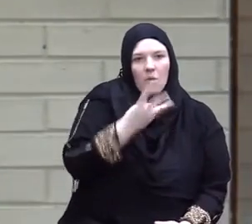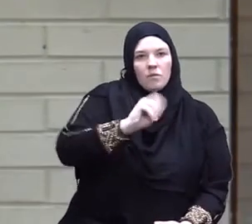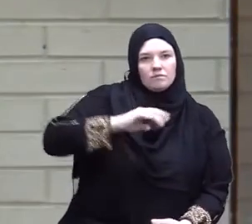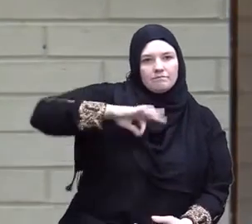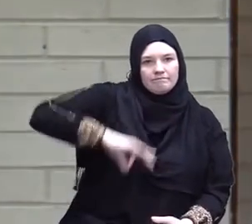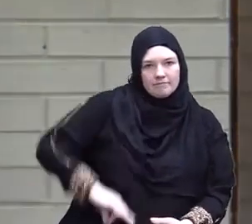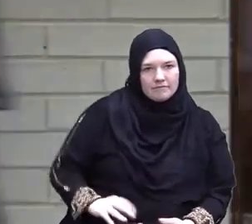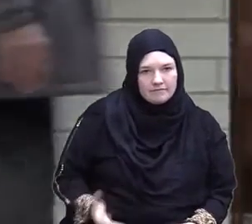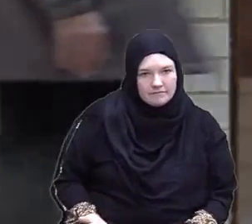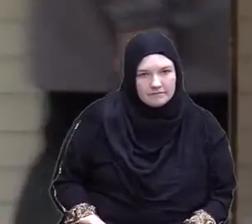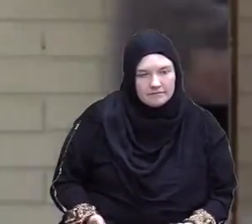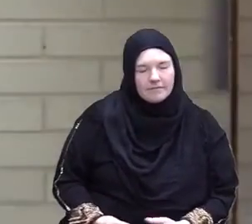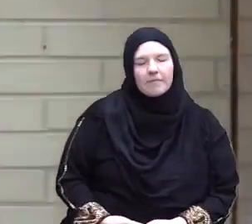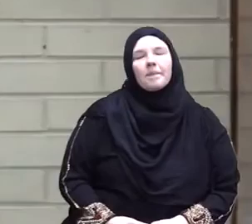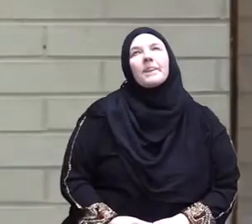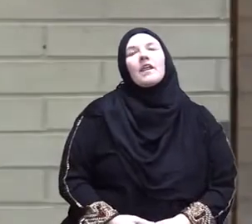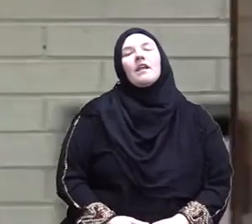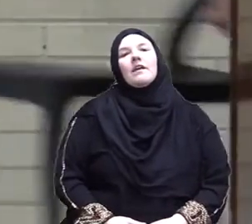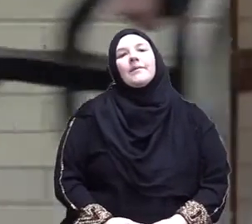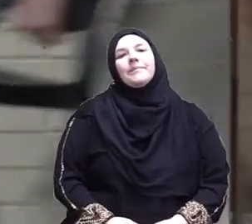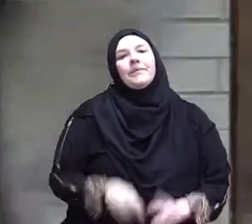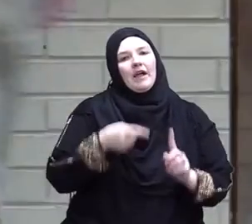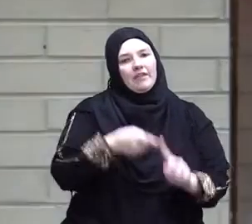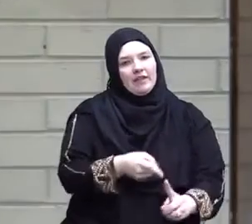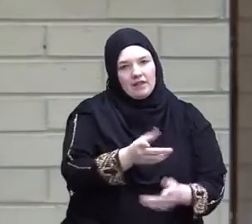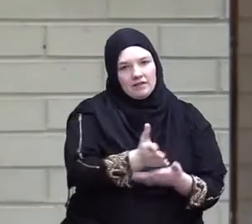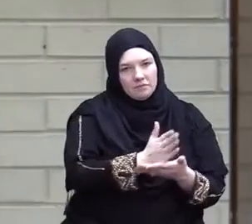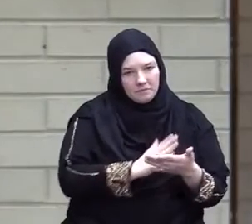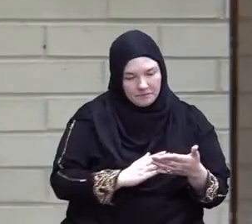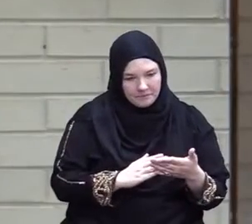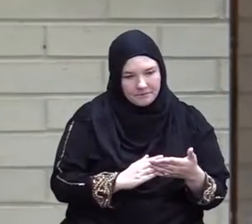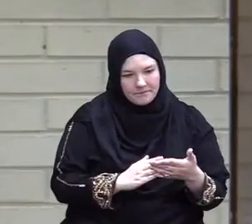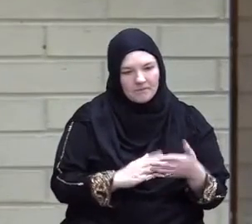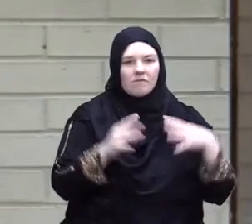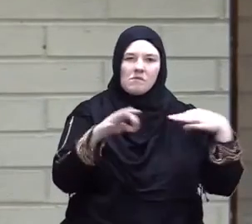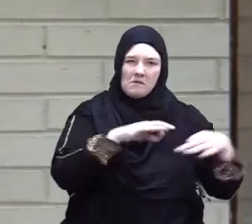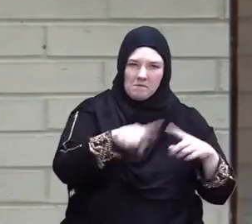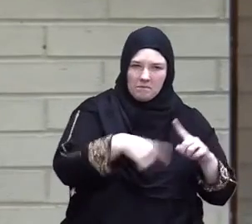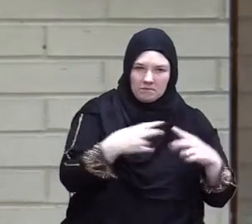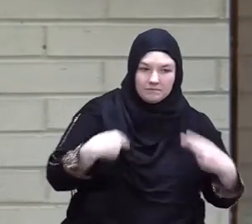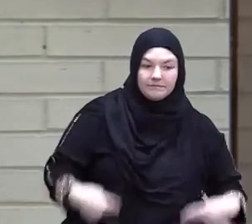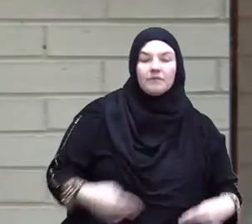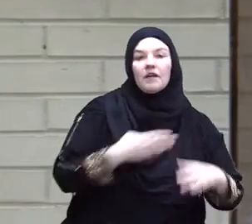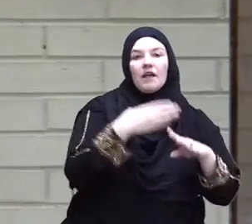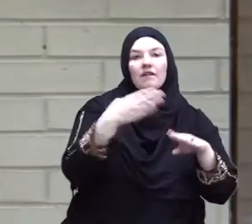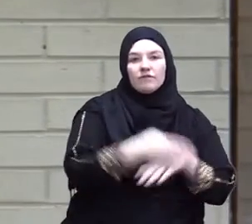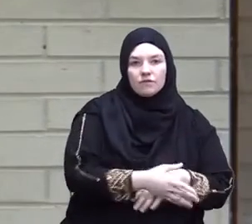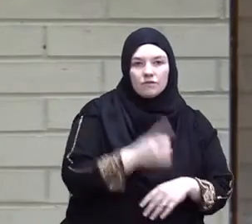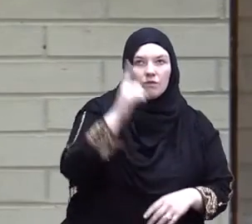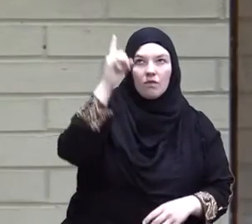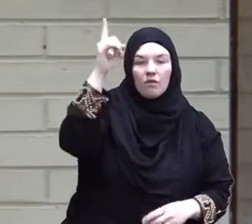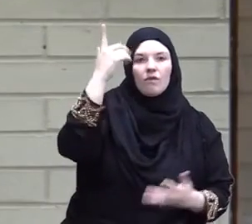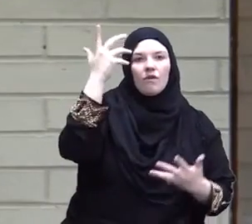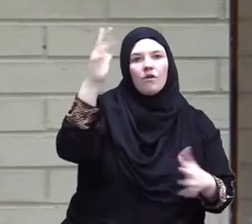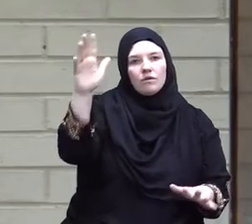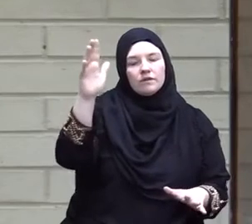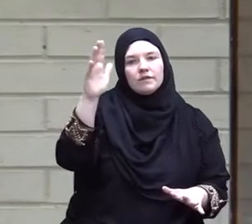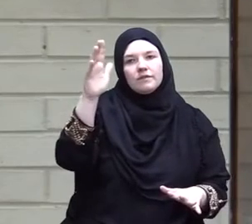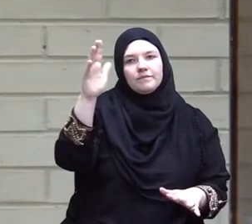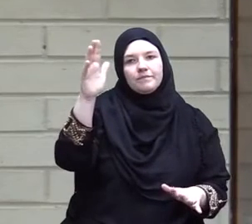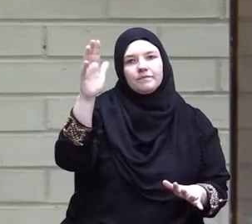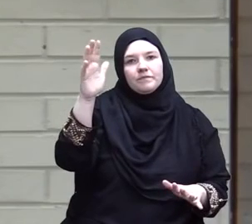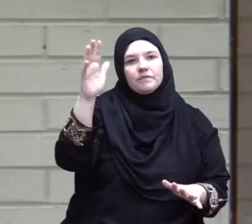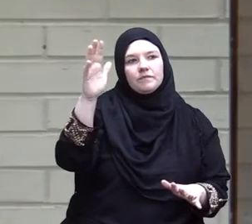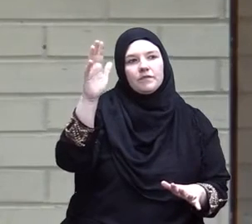best interest. In this section, after Allah subhanahu wa ta'ala has shown us